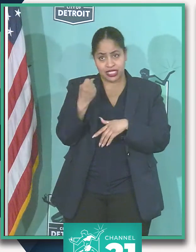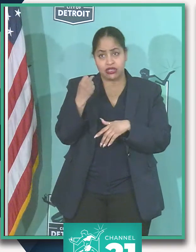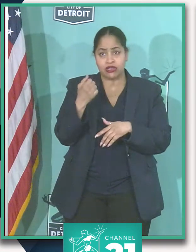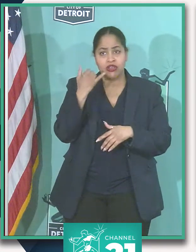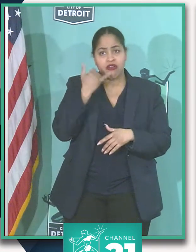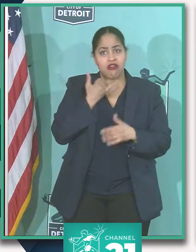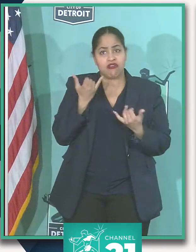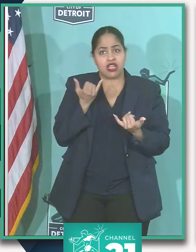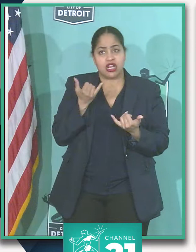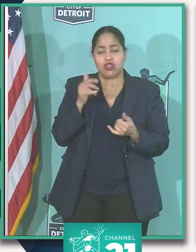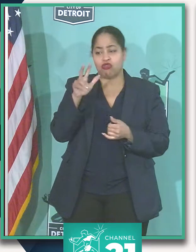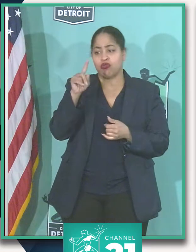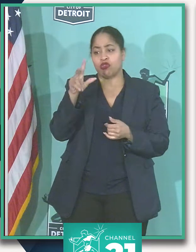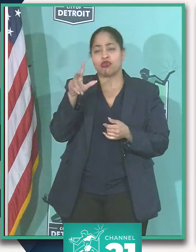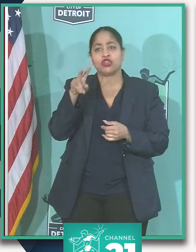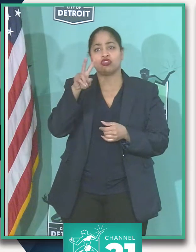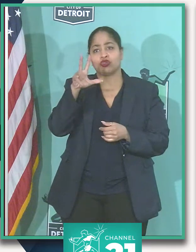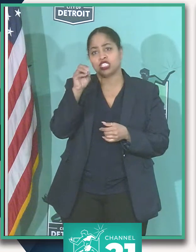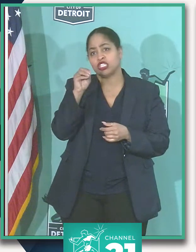us right now,